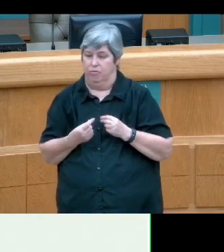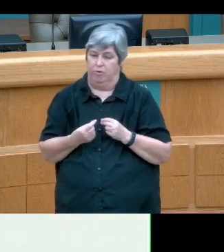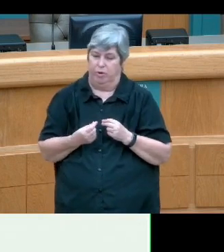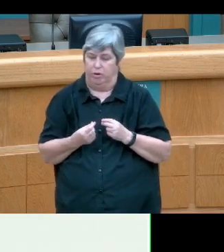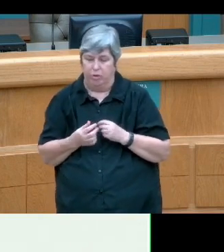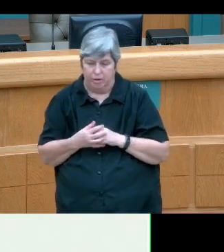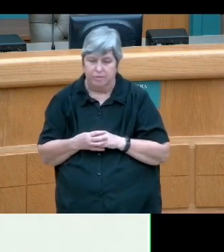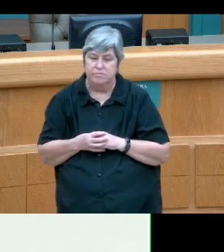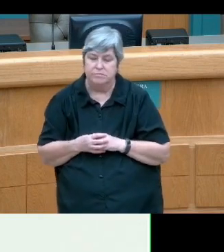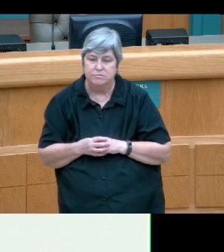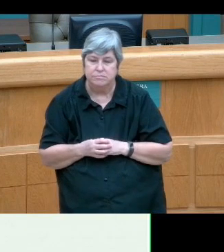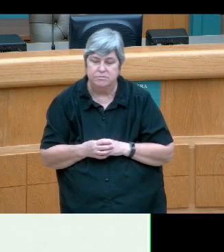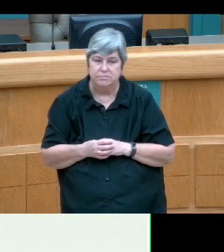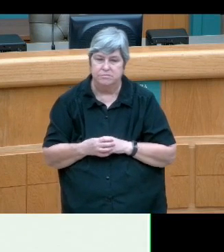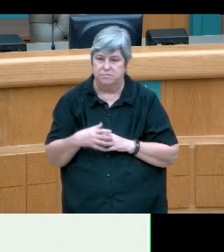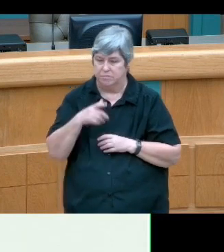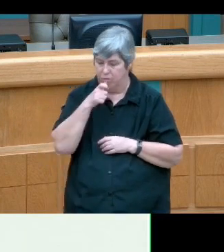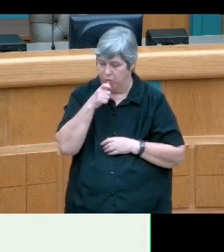were doing and